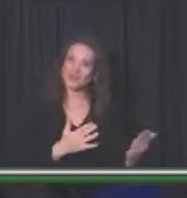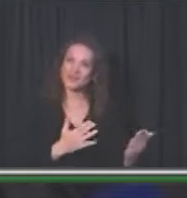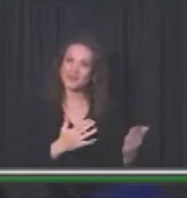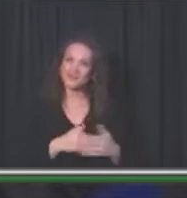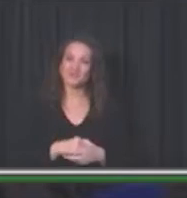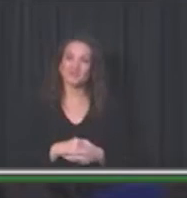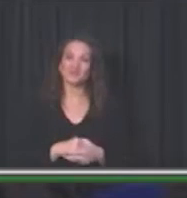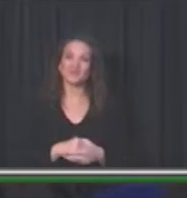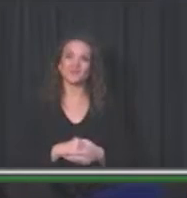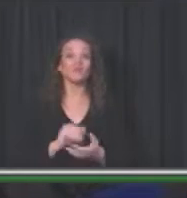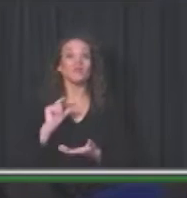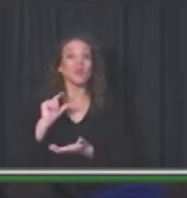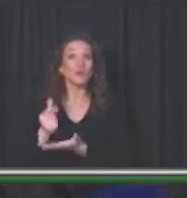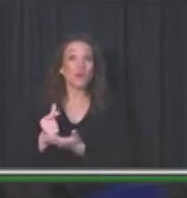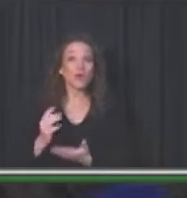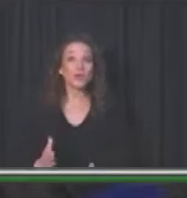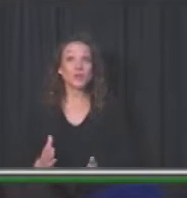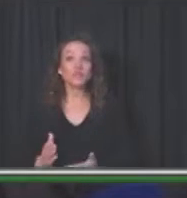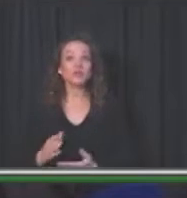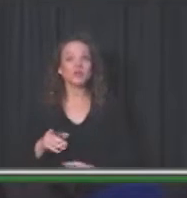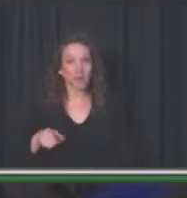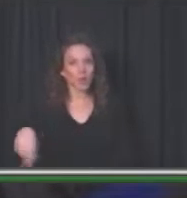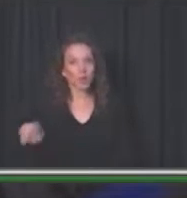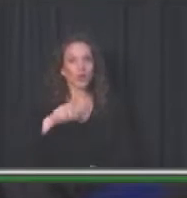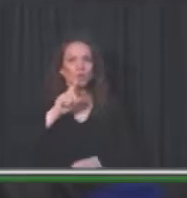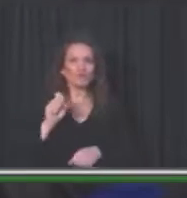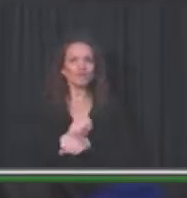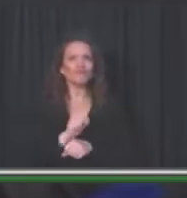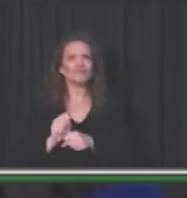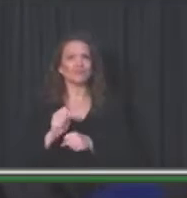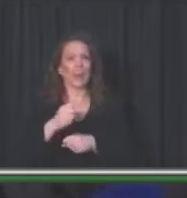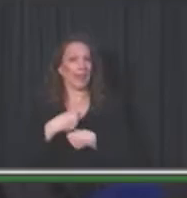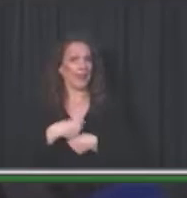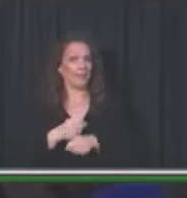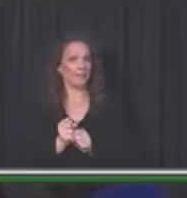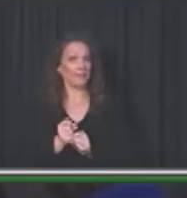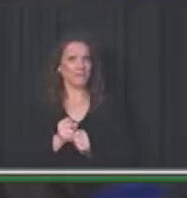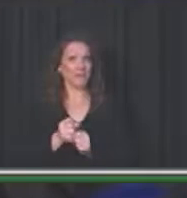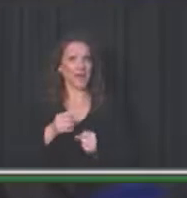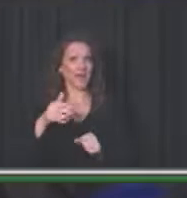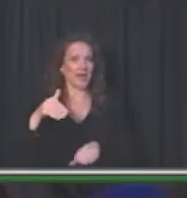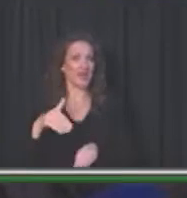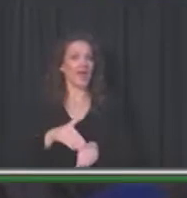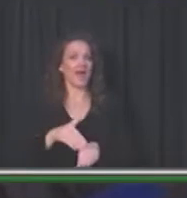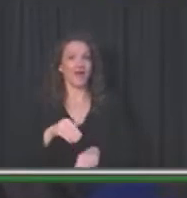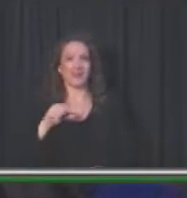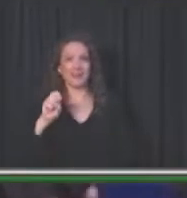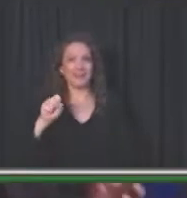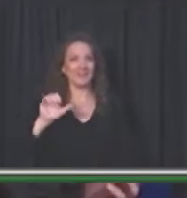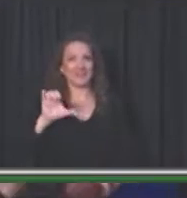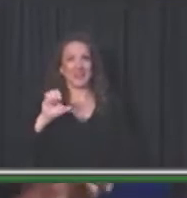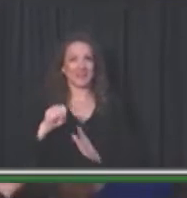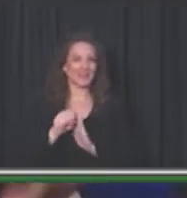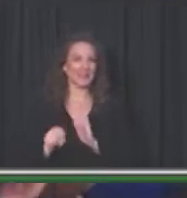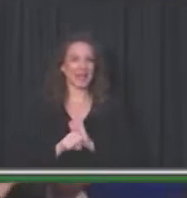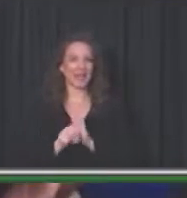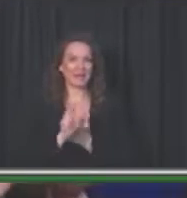Graduates, you truly are made at Sac State.